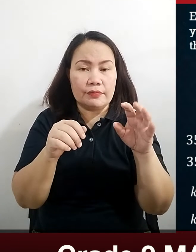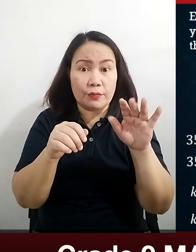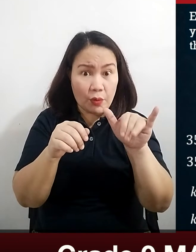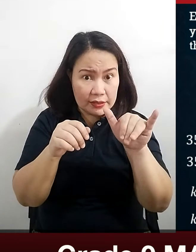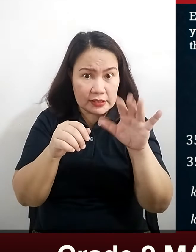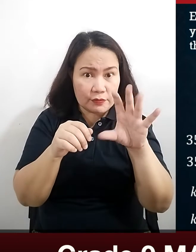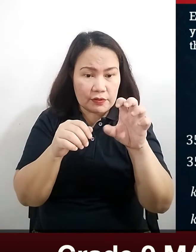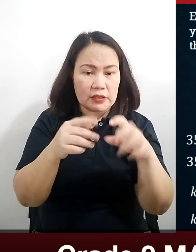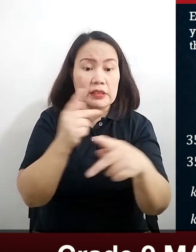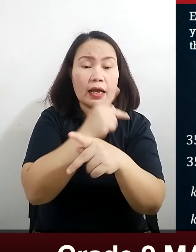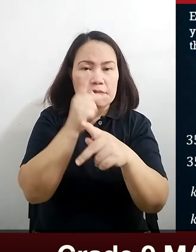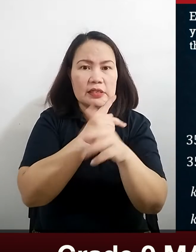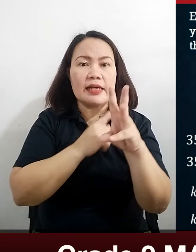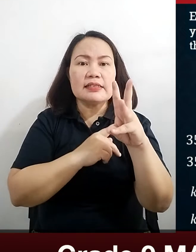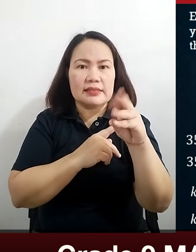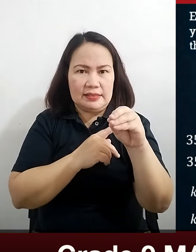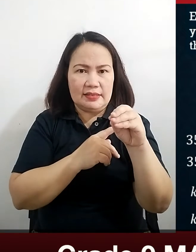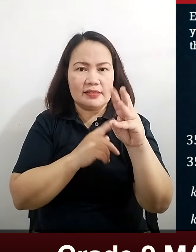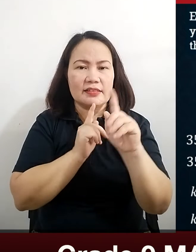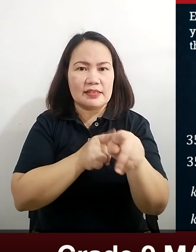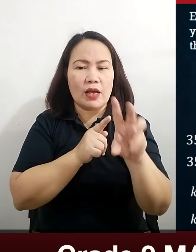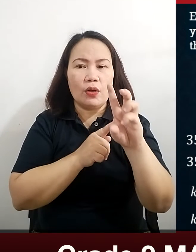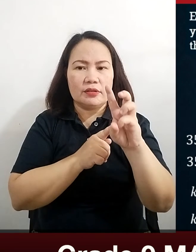60. Okay.